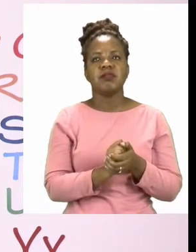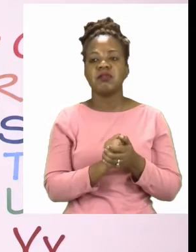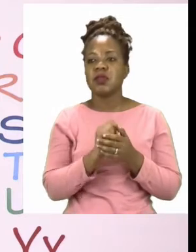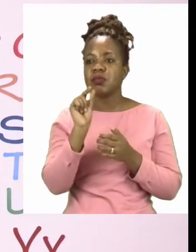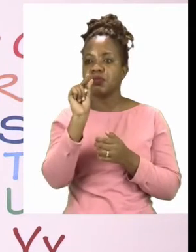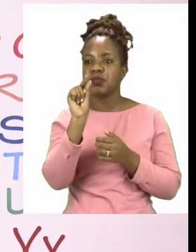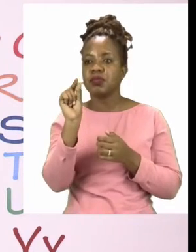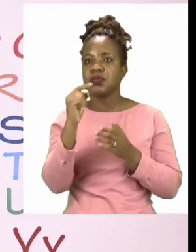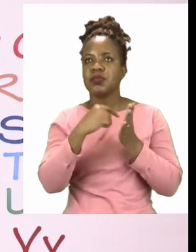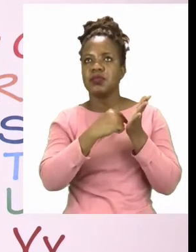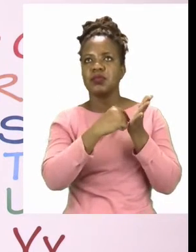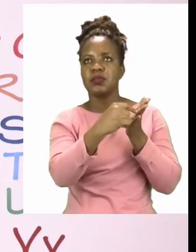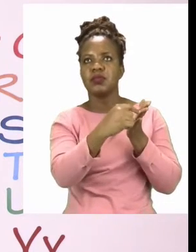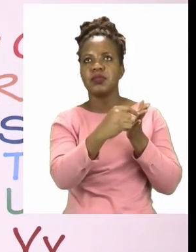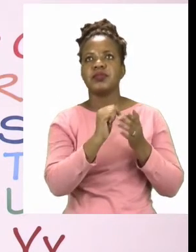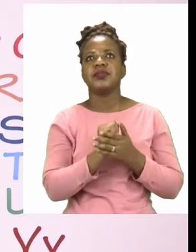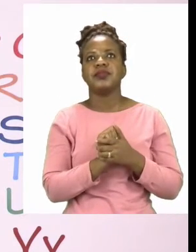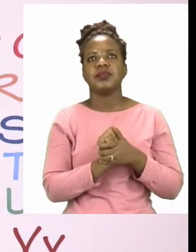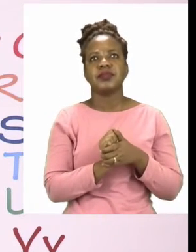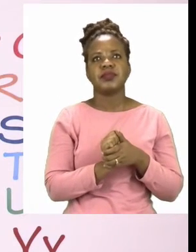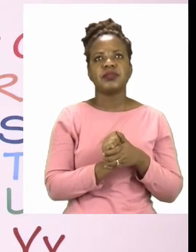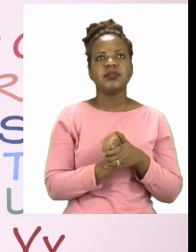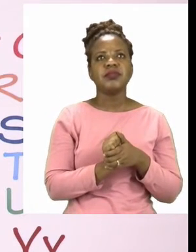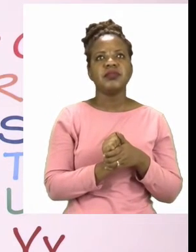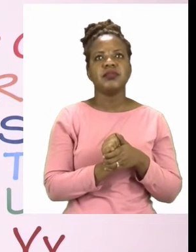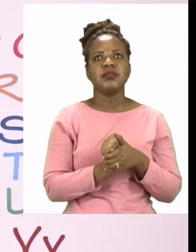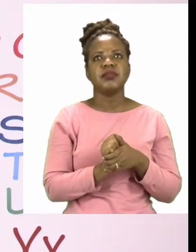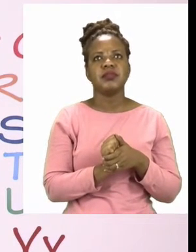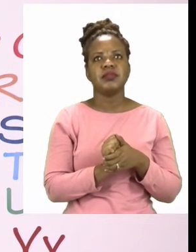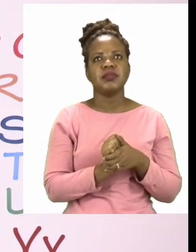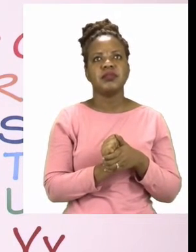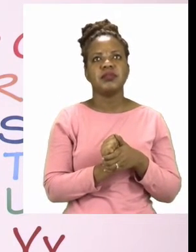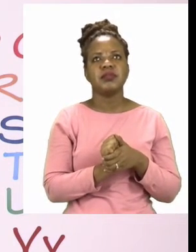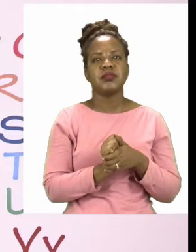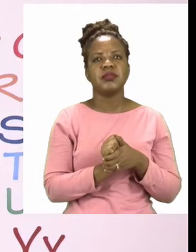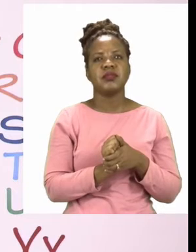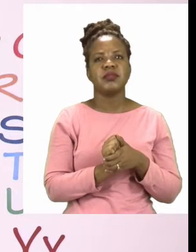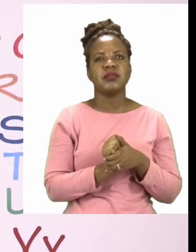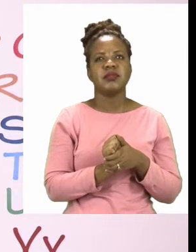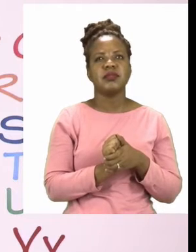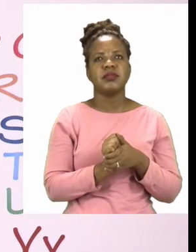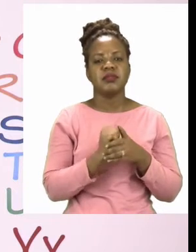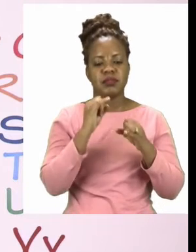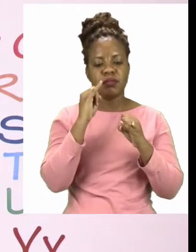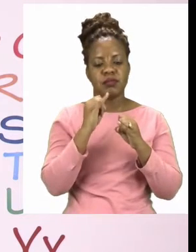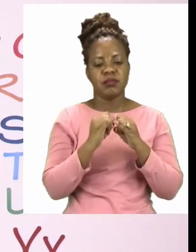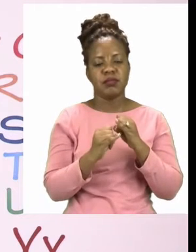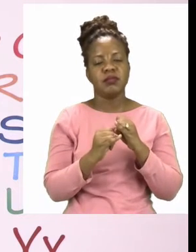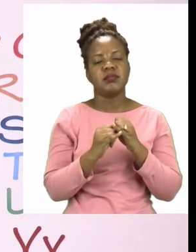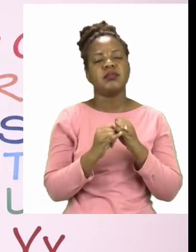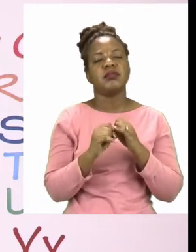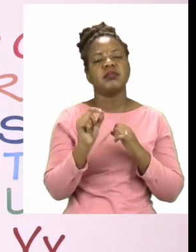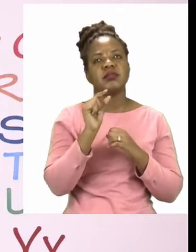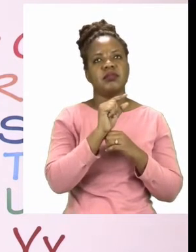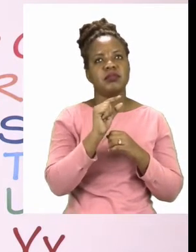we're done with the word leaves. We need to cross it out. Then the last word we're going to look for